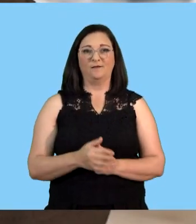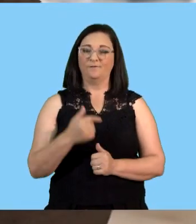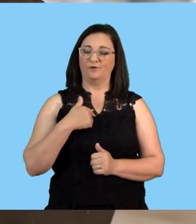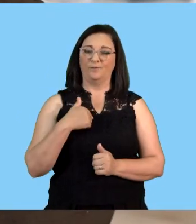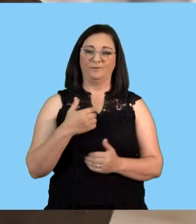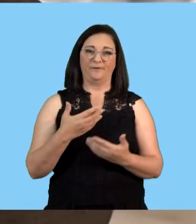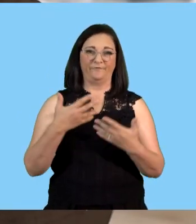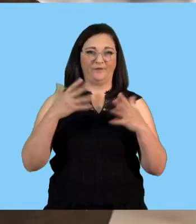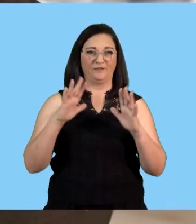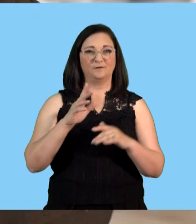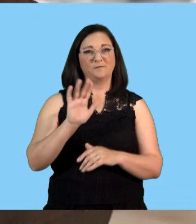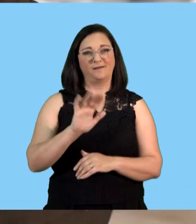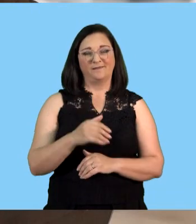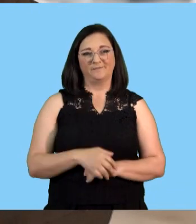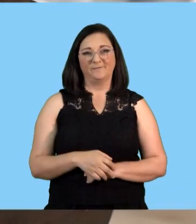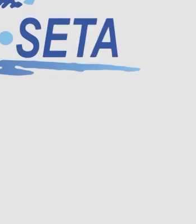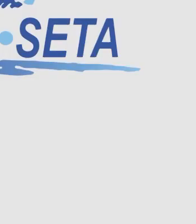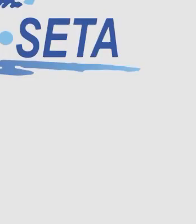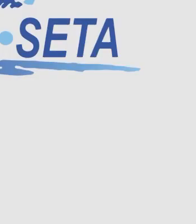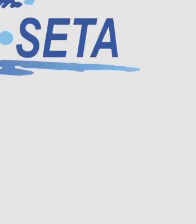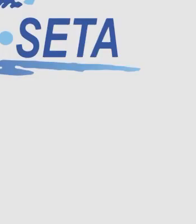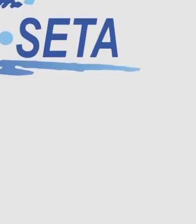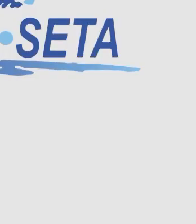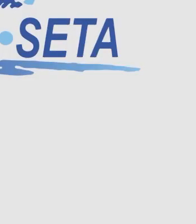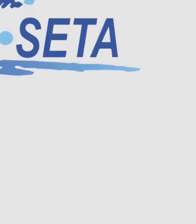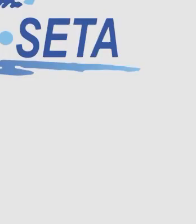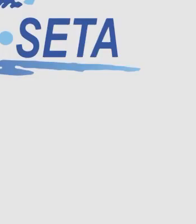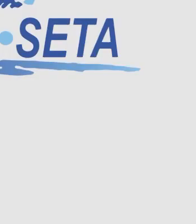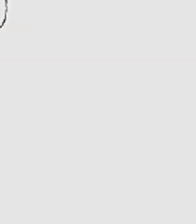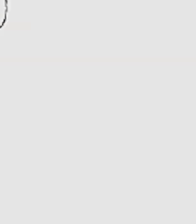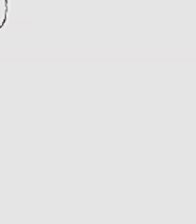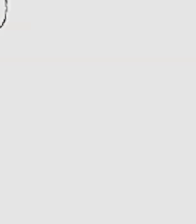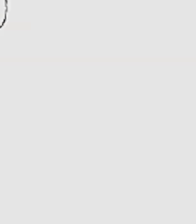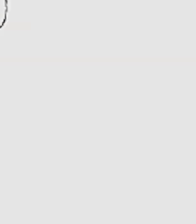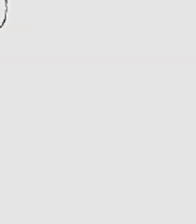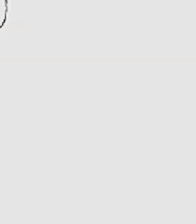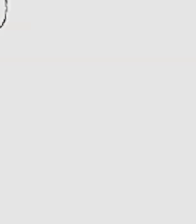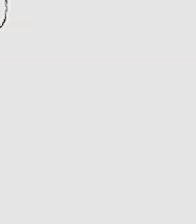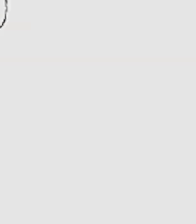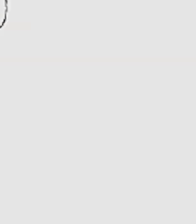I'll see you again next time. Goodbye.